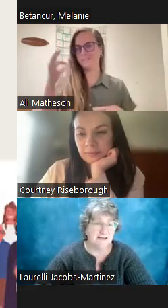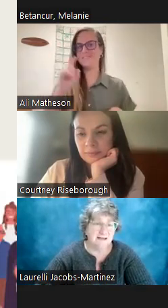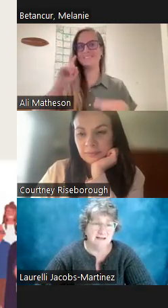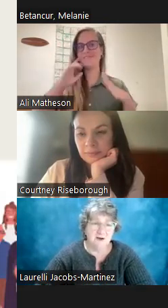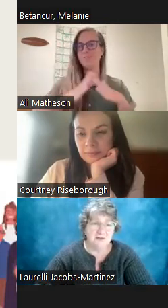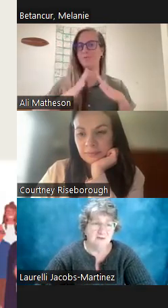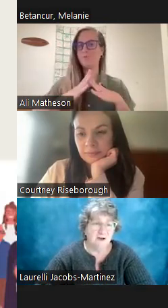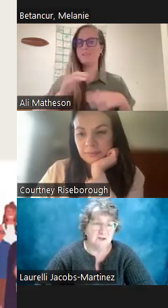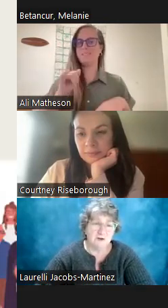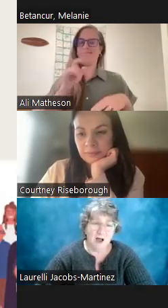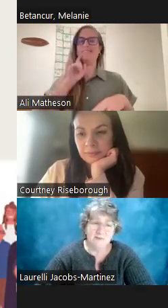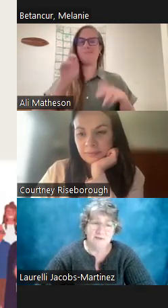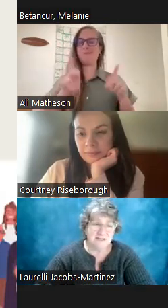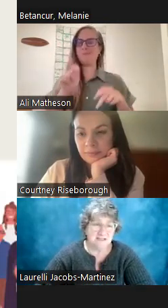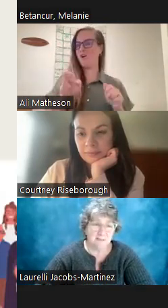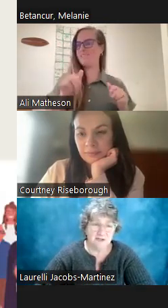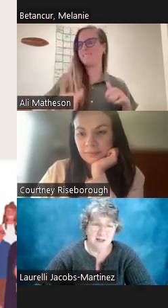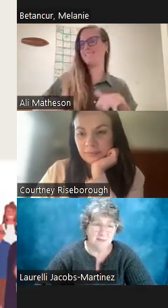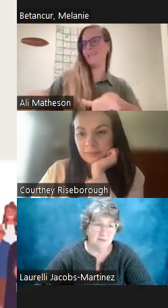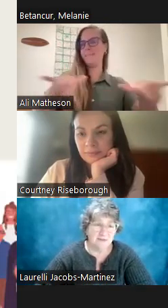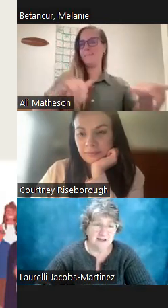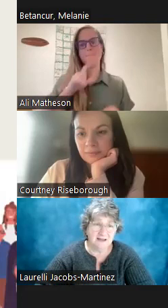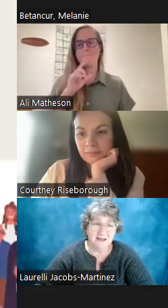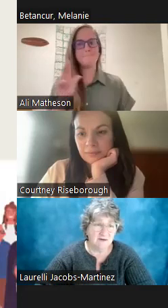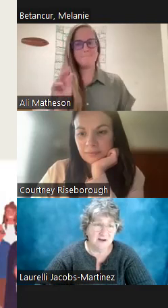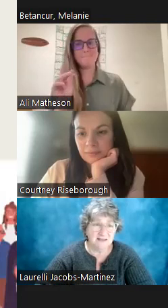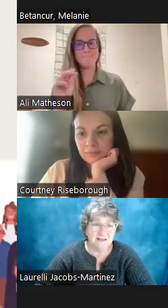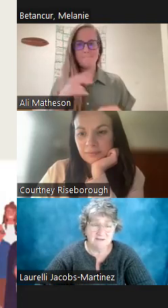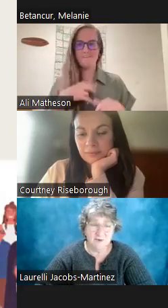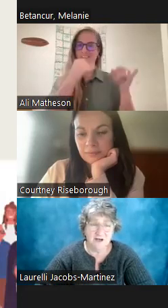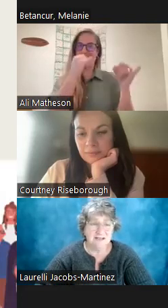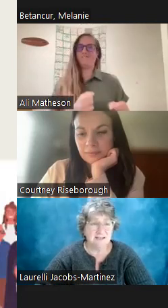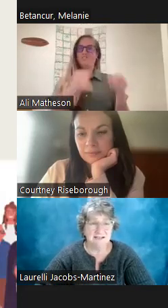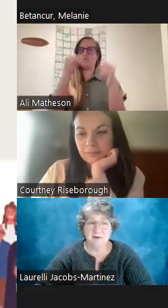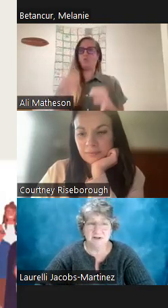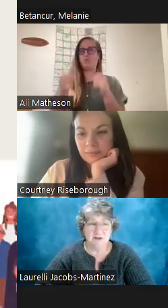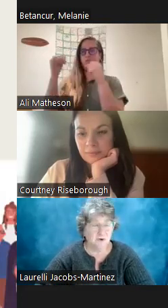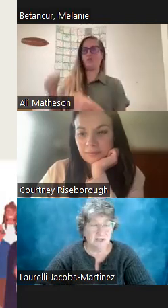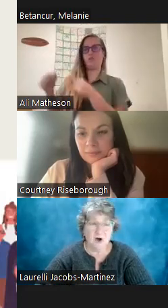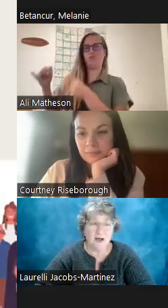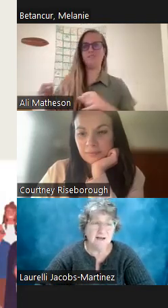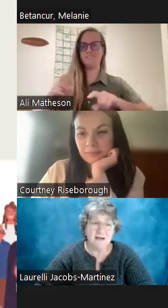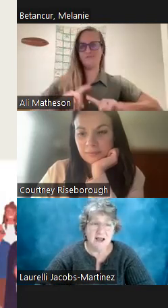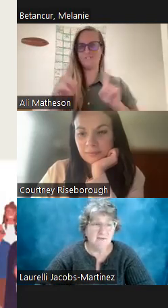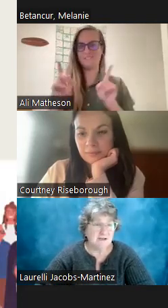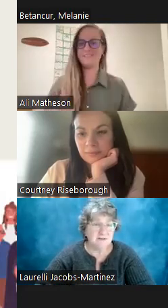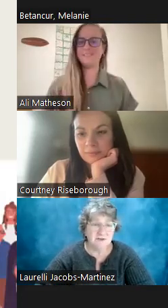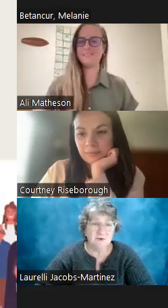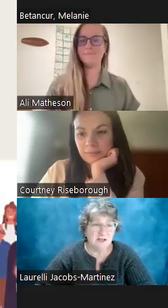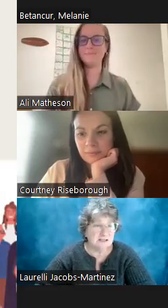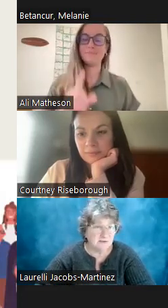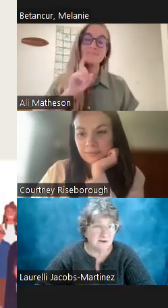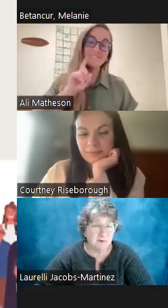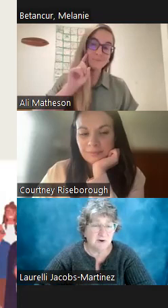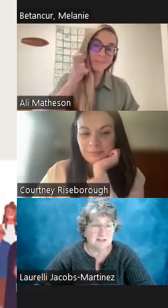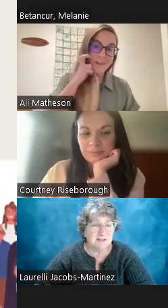and it's a common misconception that people think that everybody in the deaf community is the same, but they're certainly not. Every individual